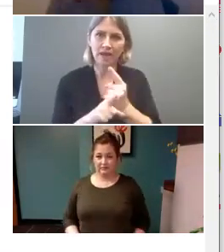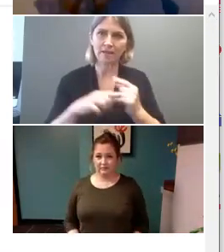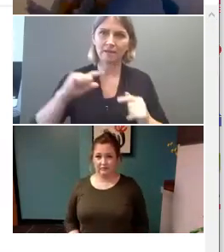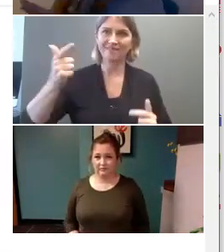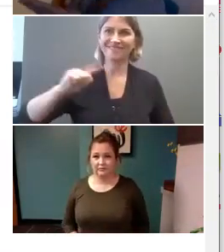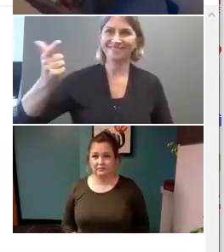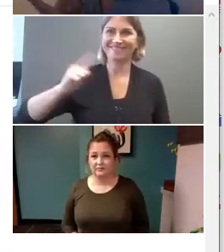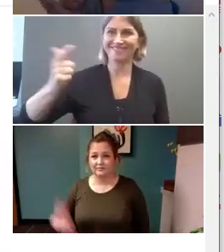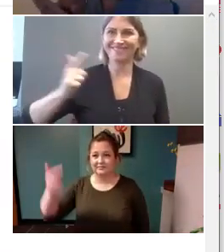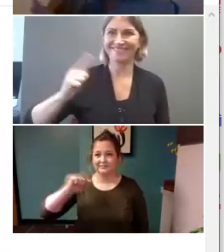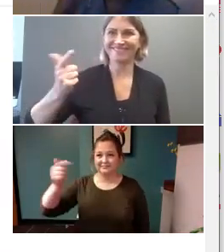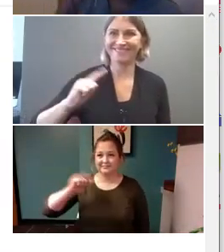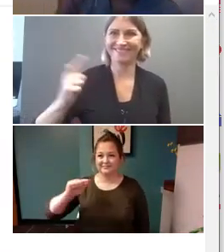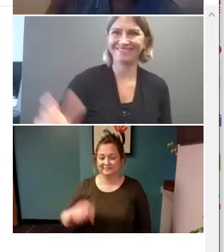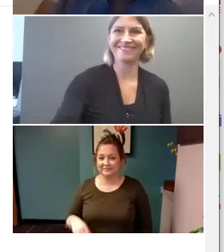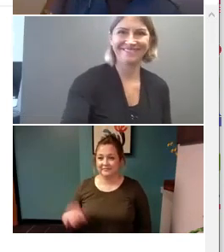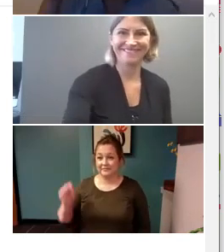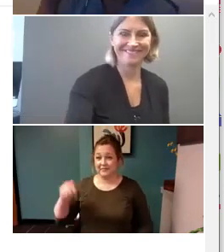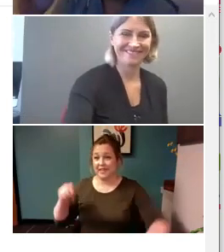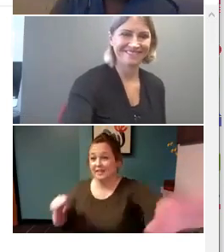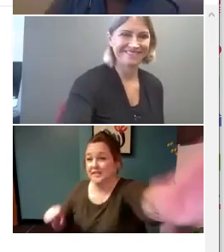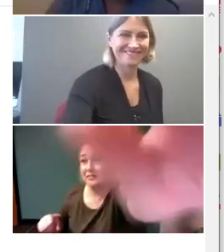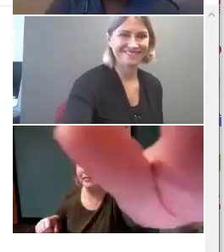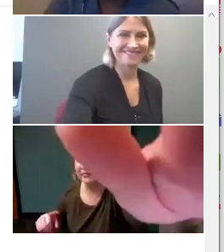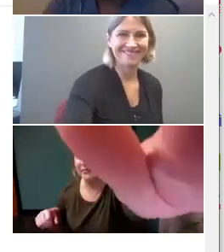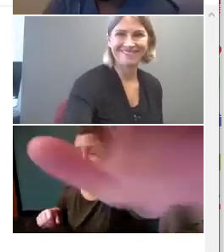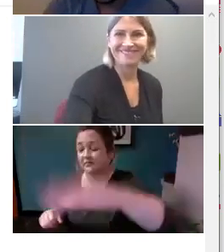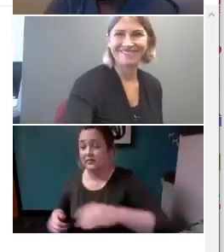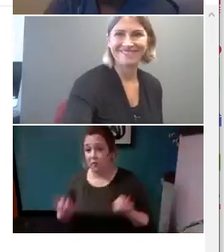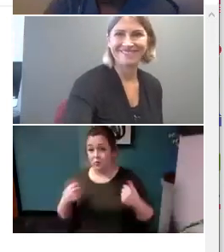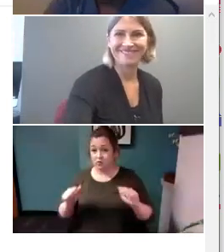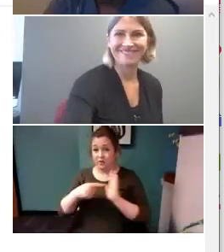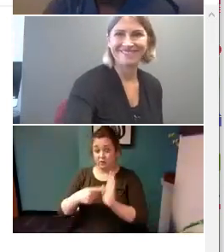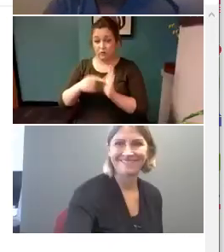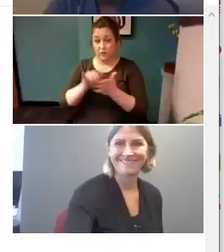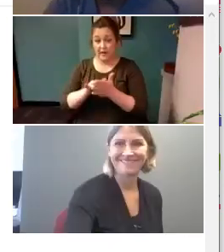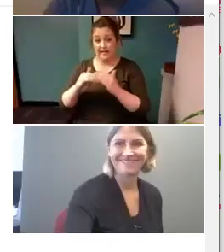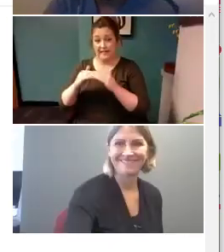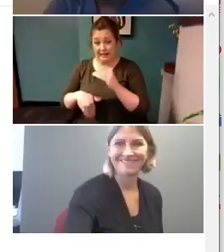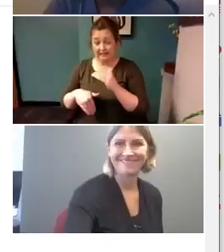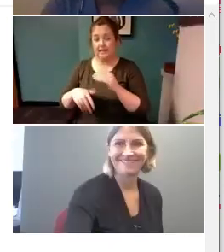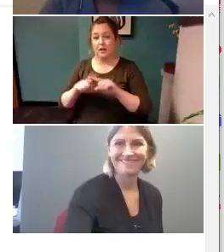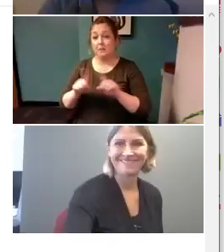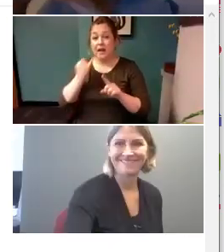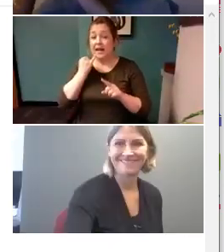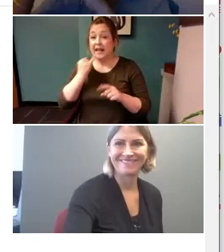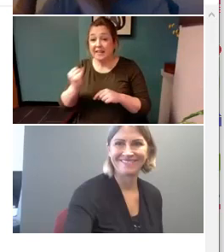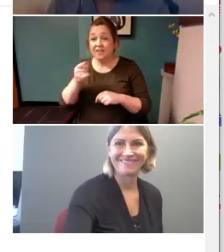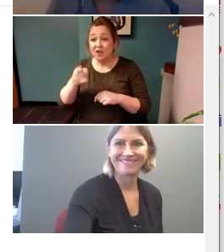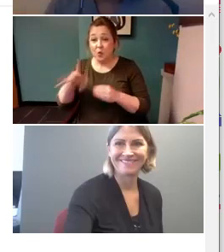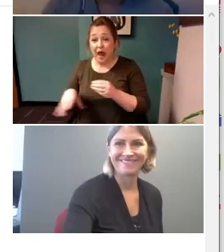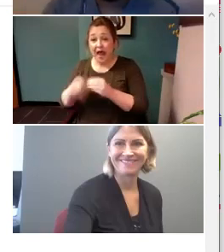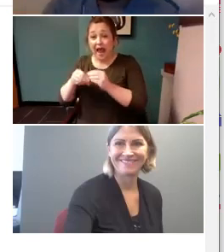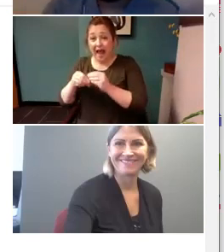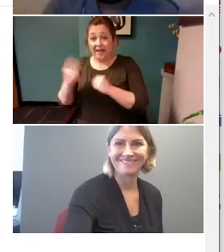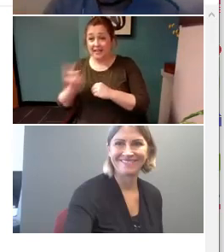we are trying to show that T of n is less than n log n. But if we add something to this particular equation, we cannot